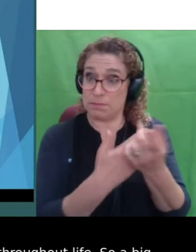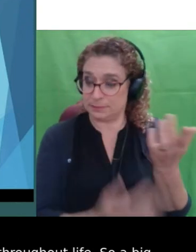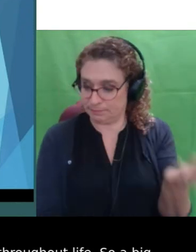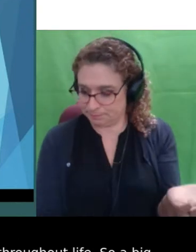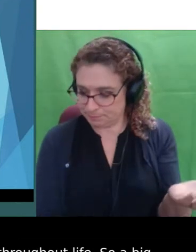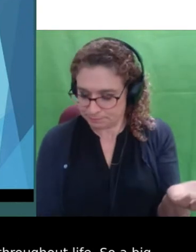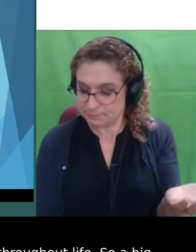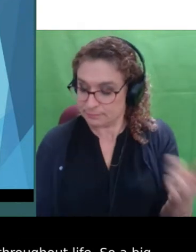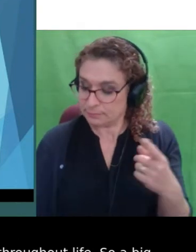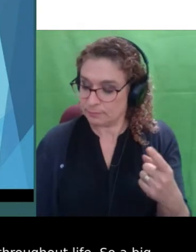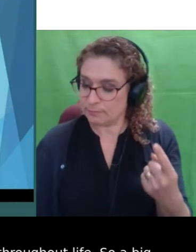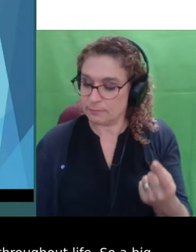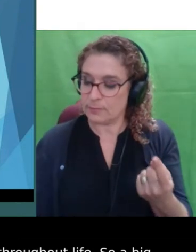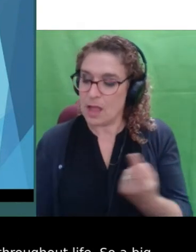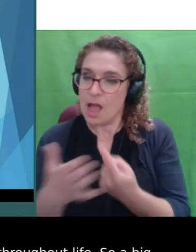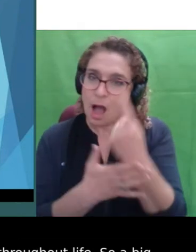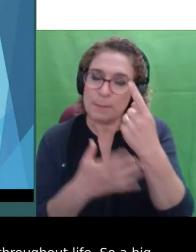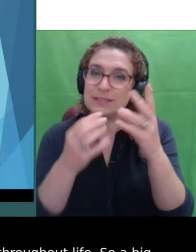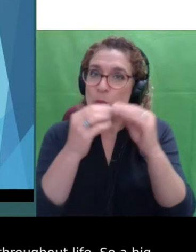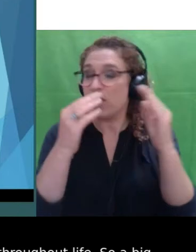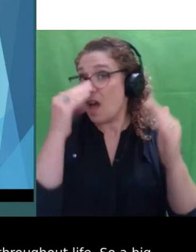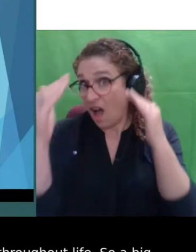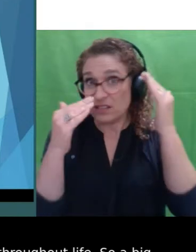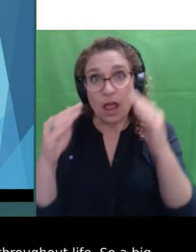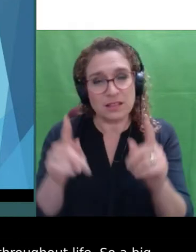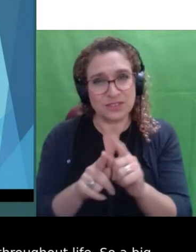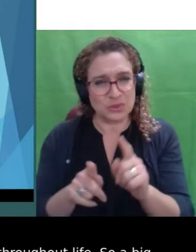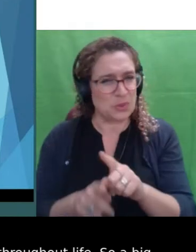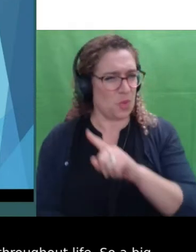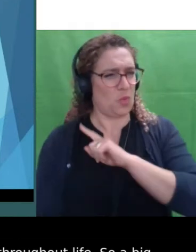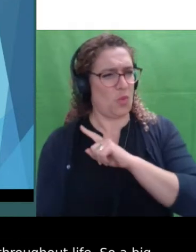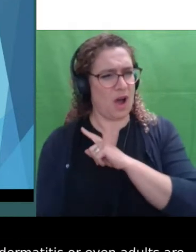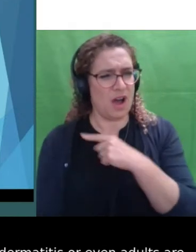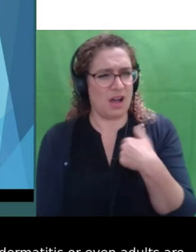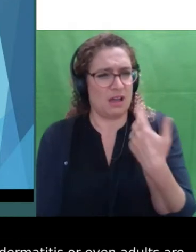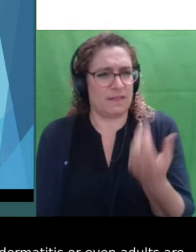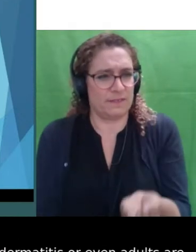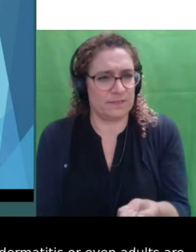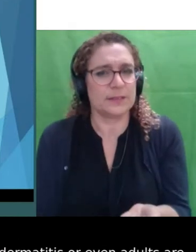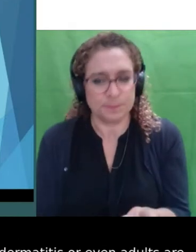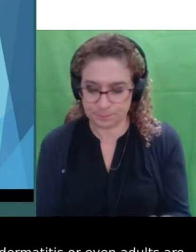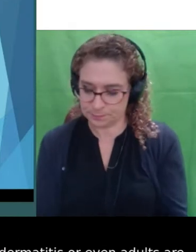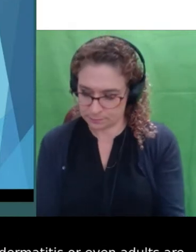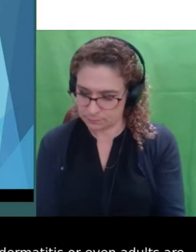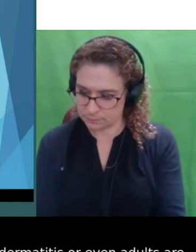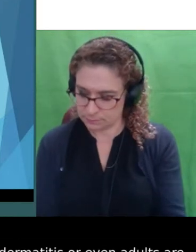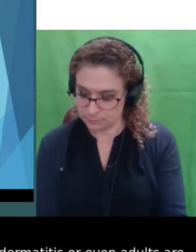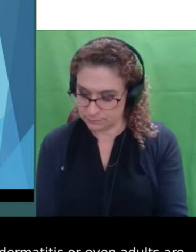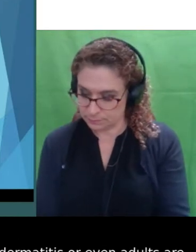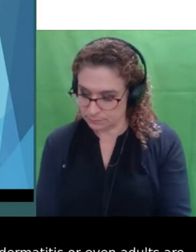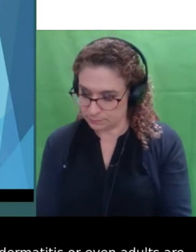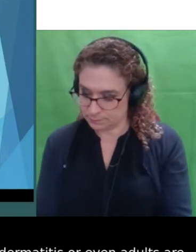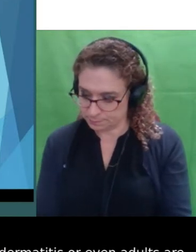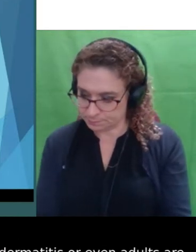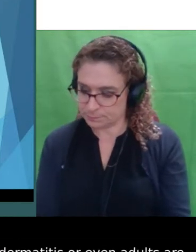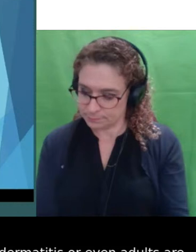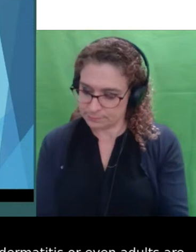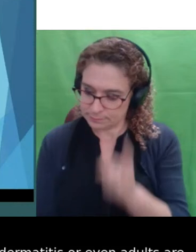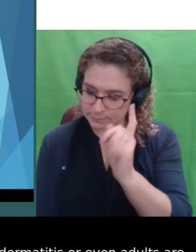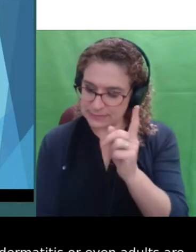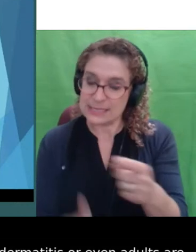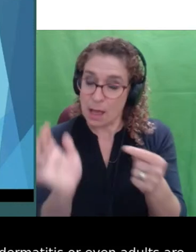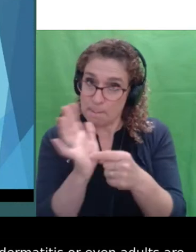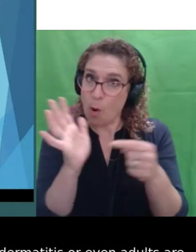adults are still seeking that cause so it's very important to tell people i'm not going through this diagram in